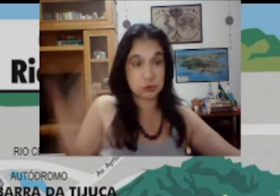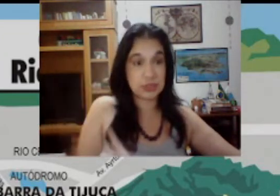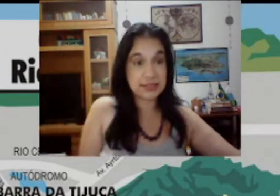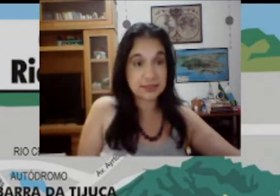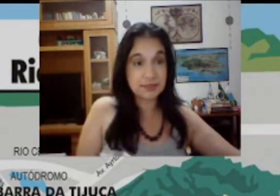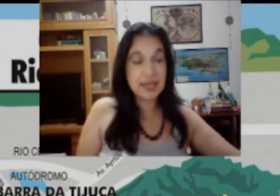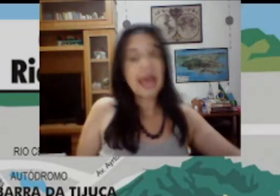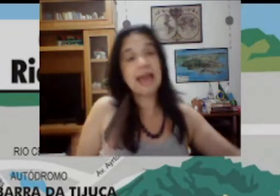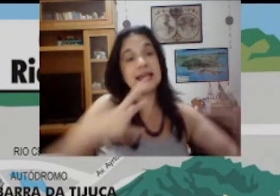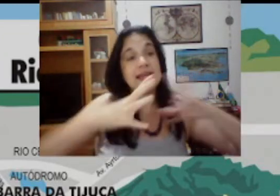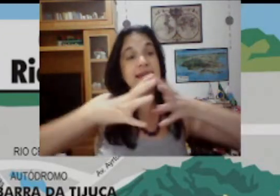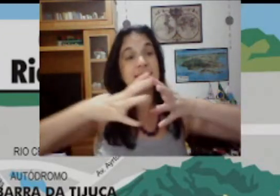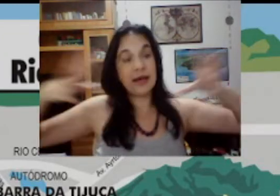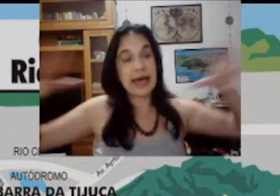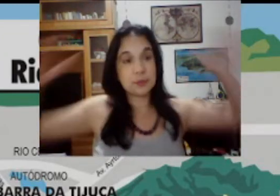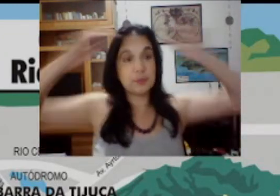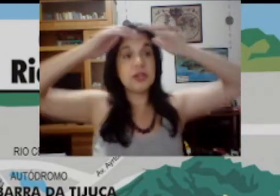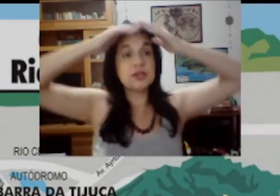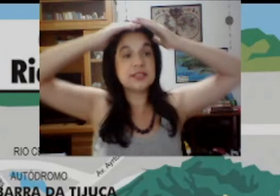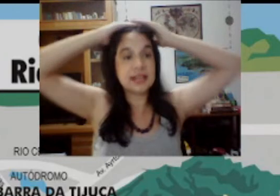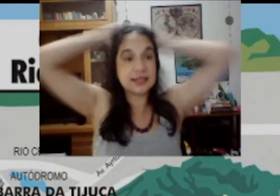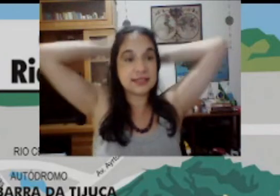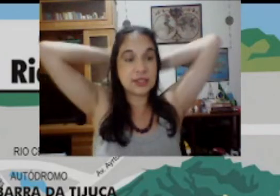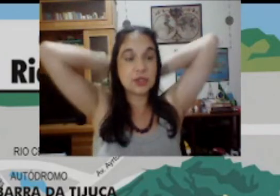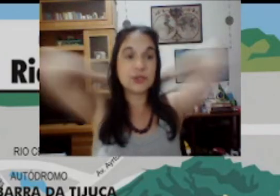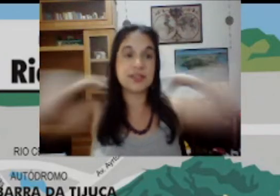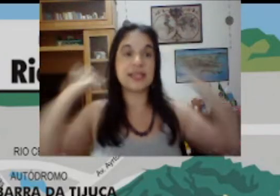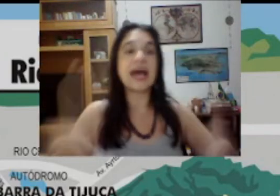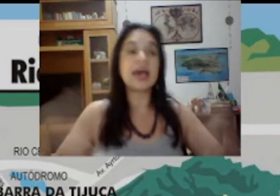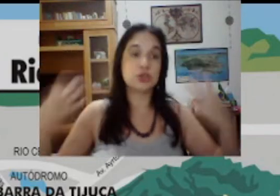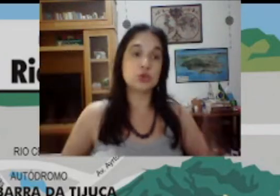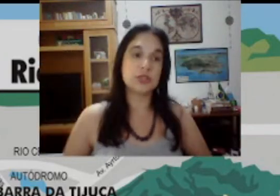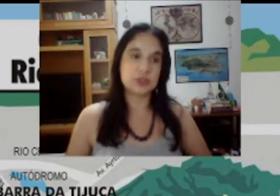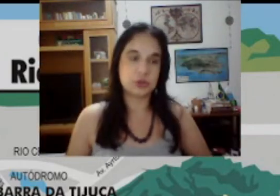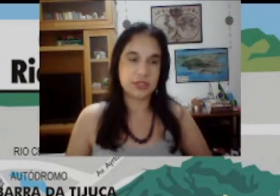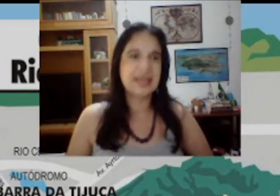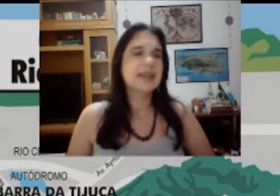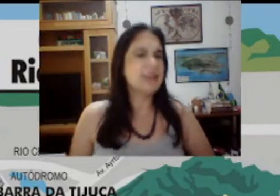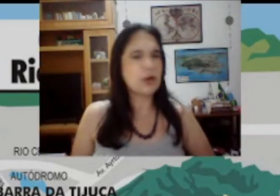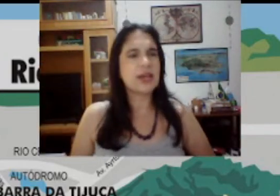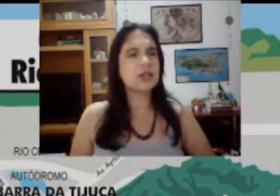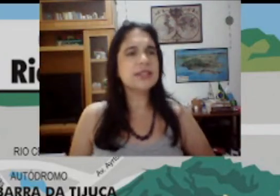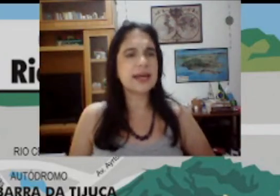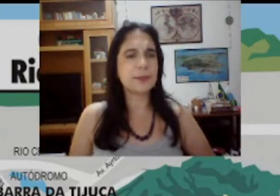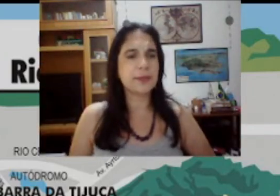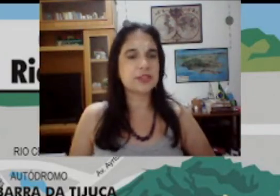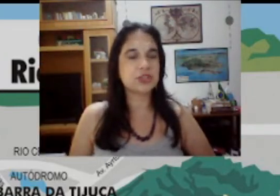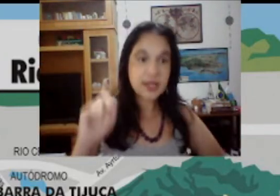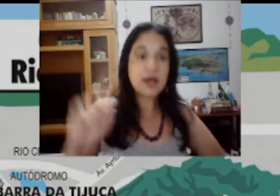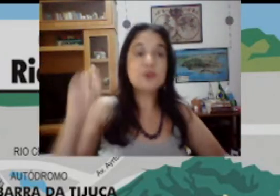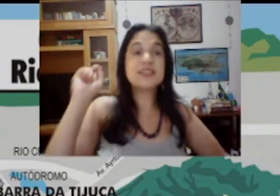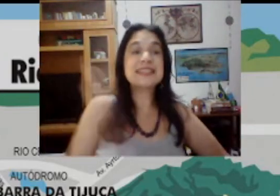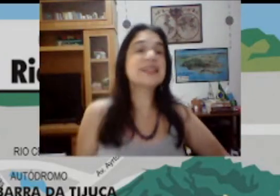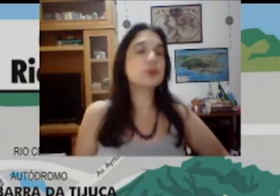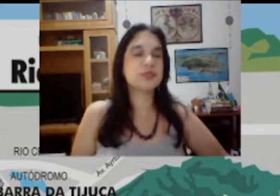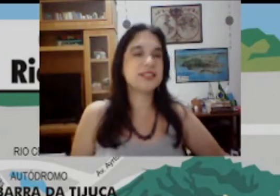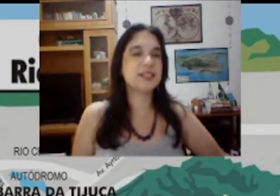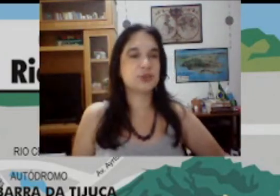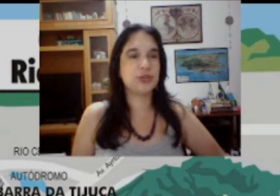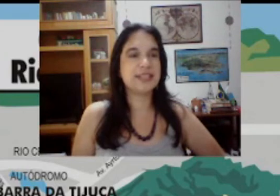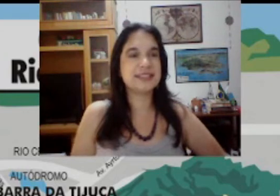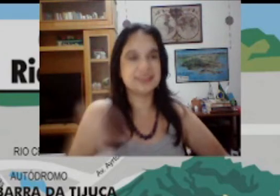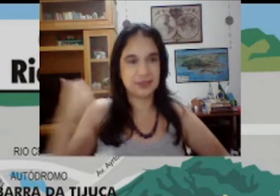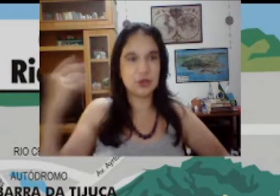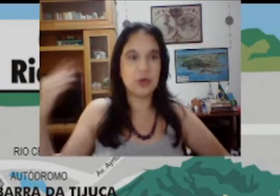Luzia Street, and he had it built until the Ajuda Street. Now, I couldn't get a picture of the Santa